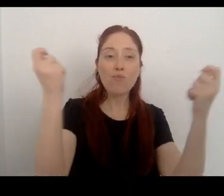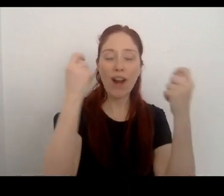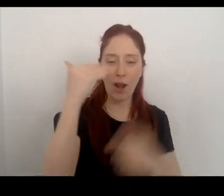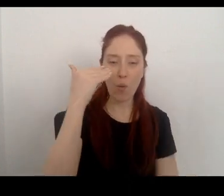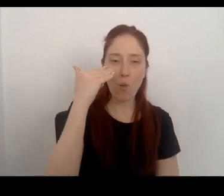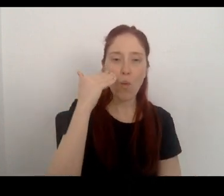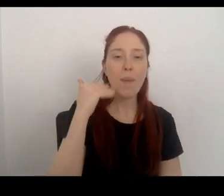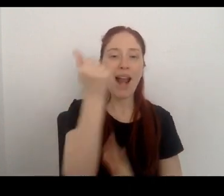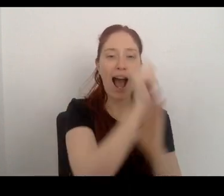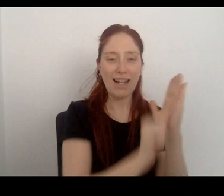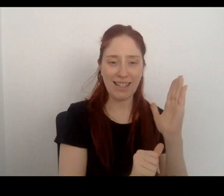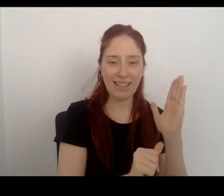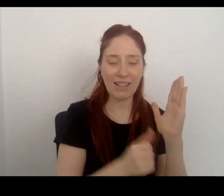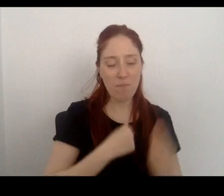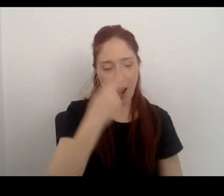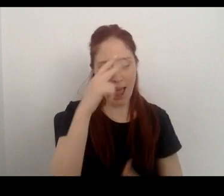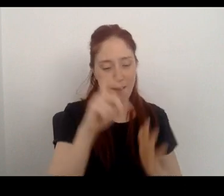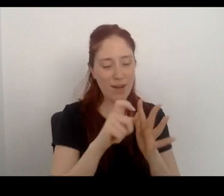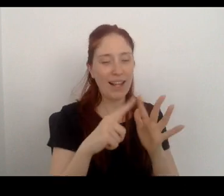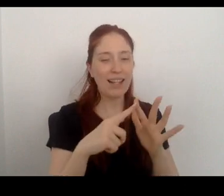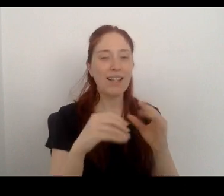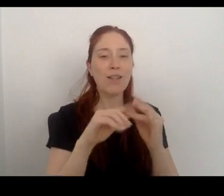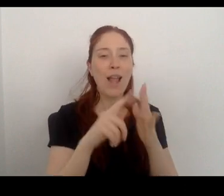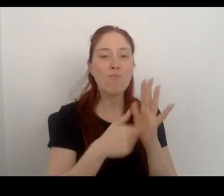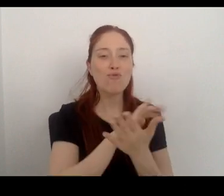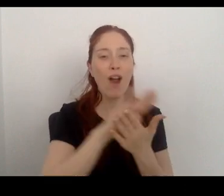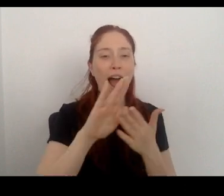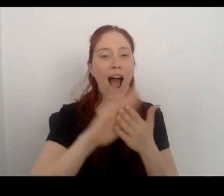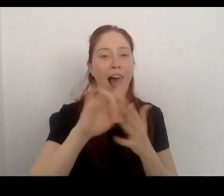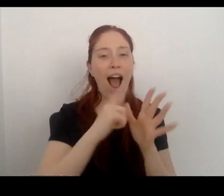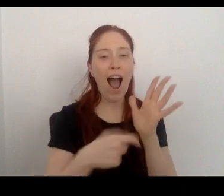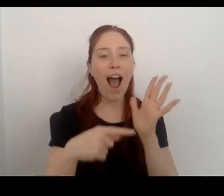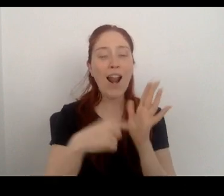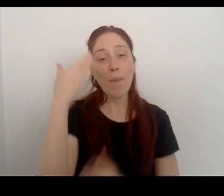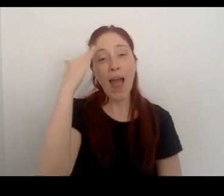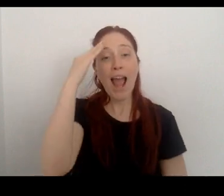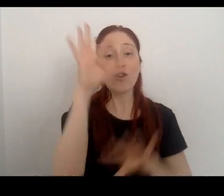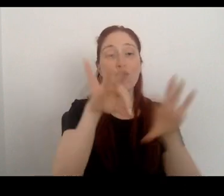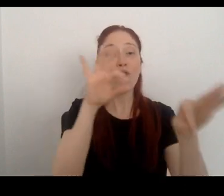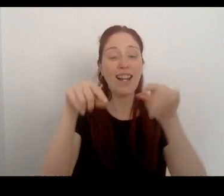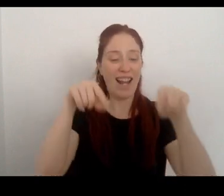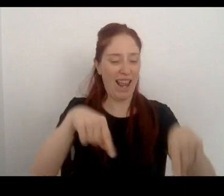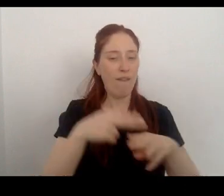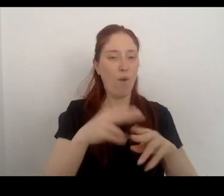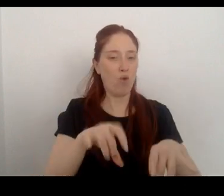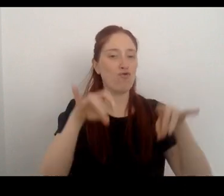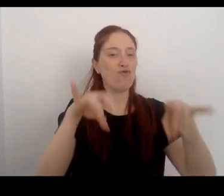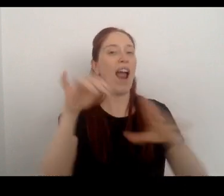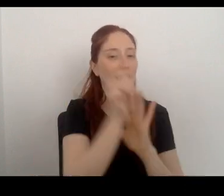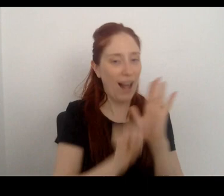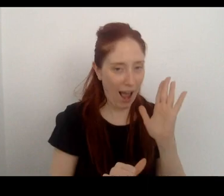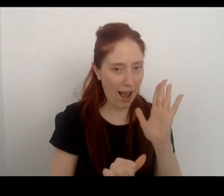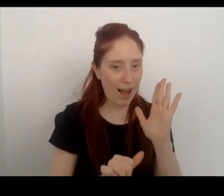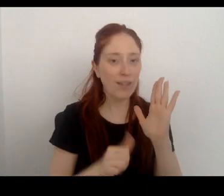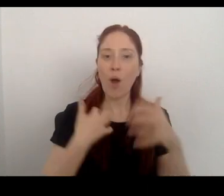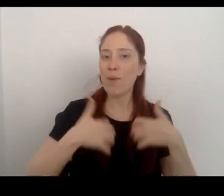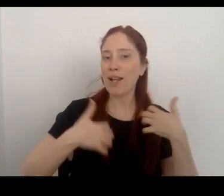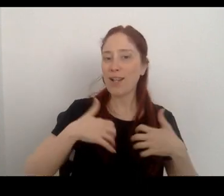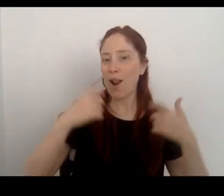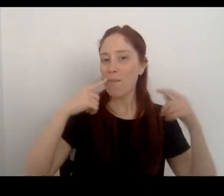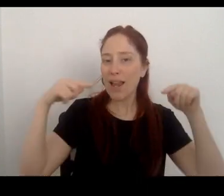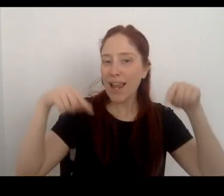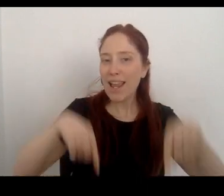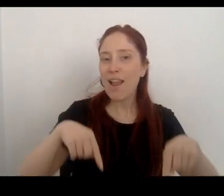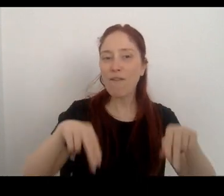I'm the head curator of Australian Art, and it's my great pleasure to be here with you for this drawing workshop, which I hope you're really going